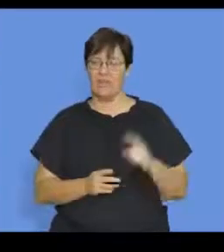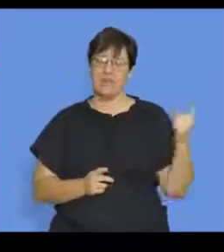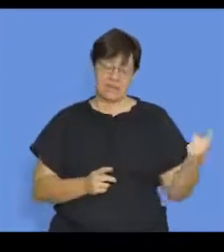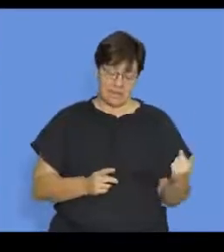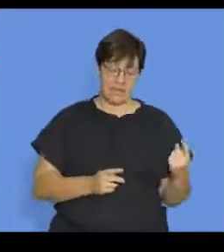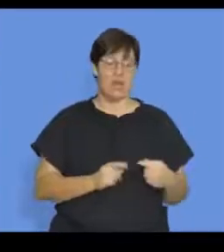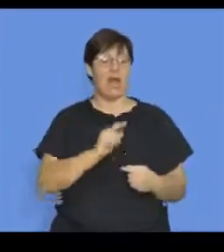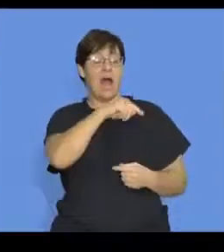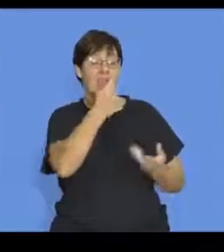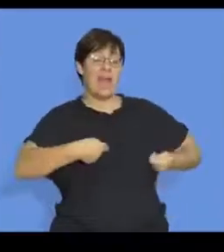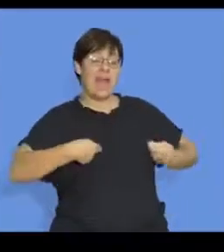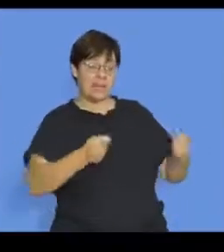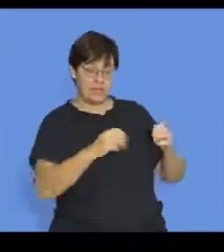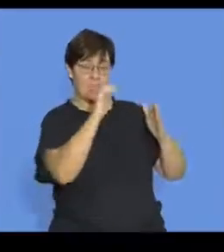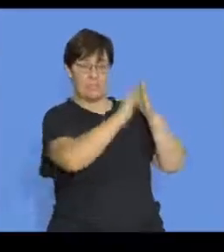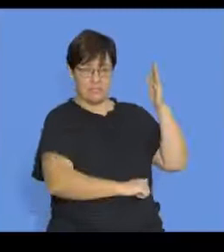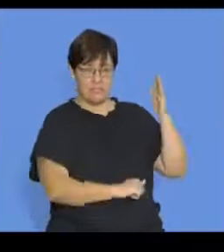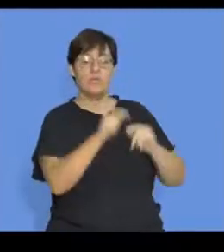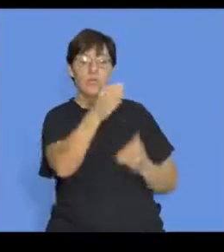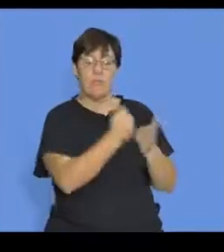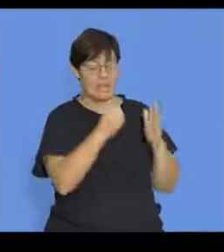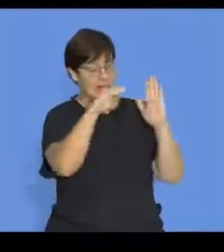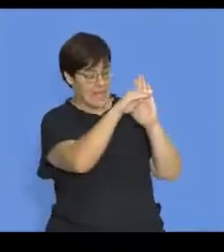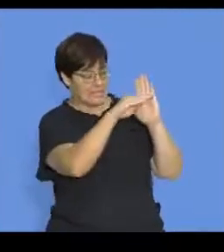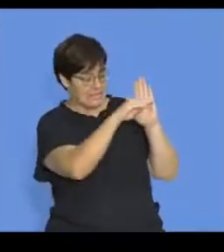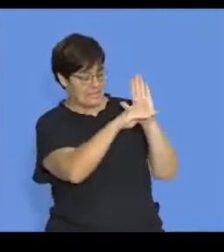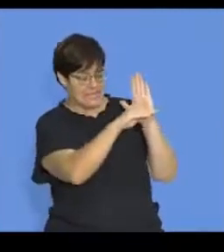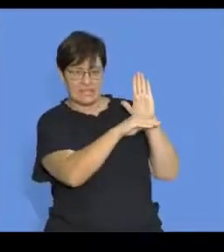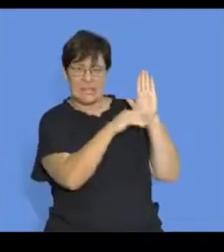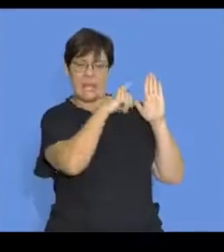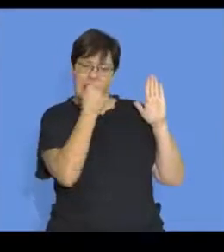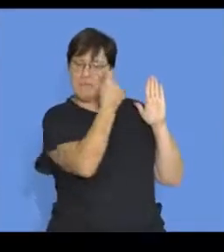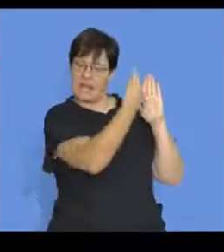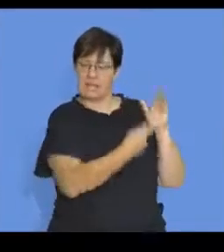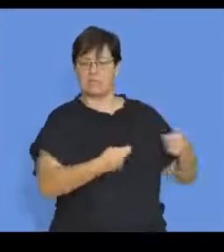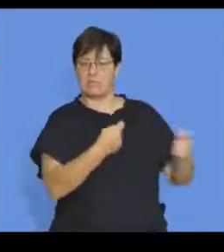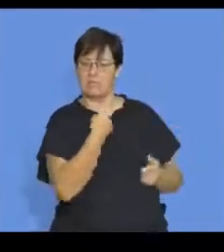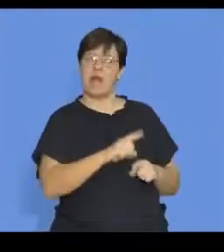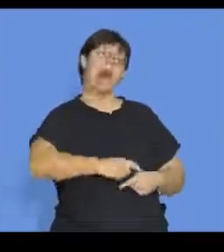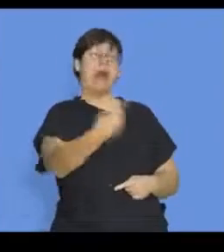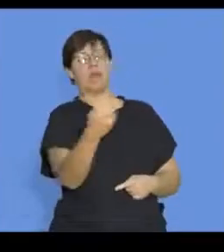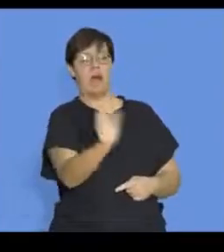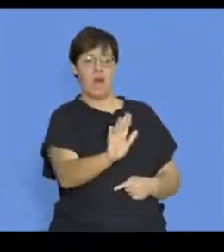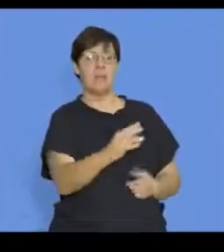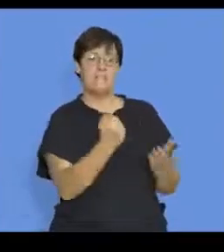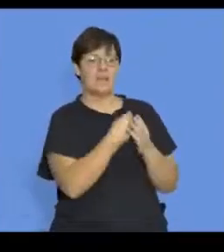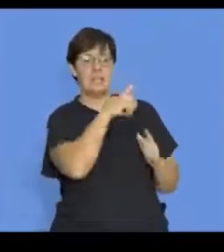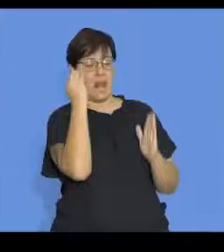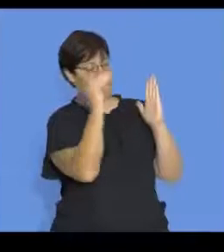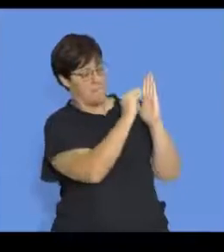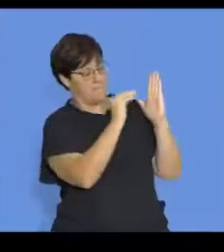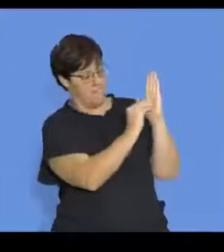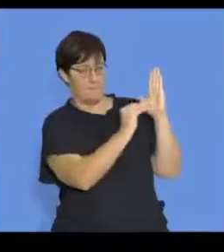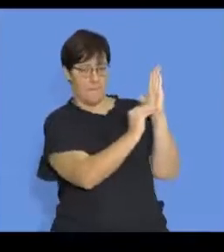then subtracted. And again, you are listing each expense. So when you now subtract your